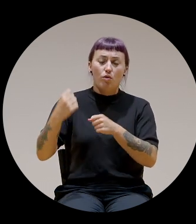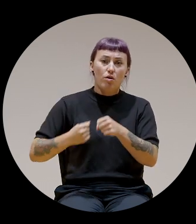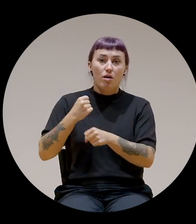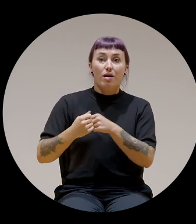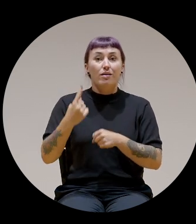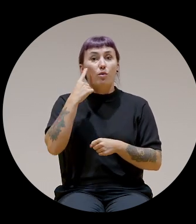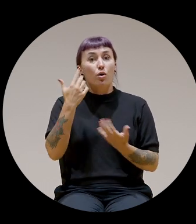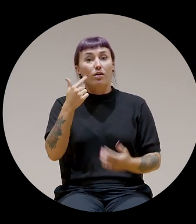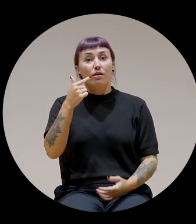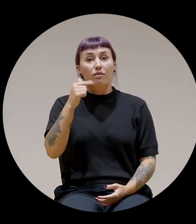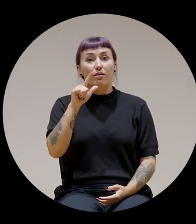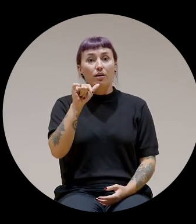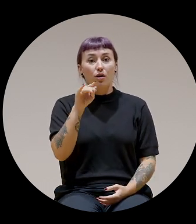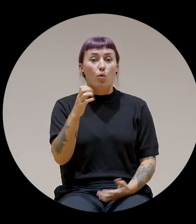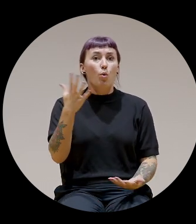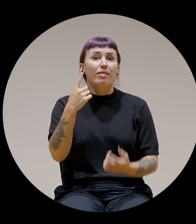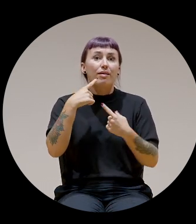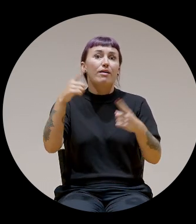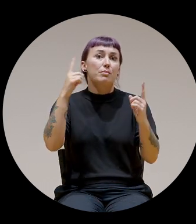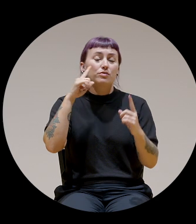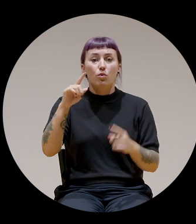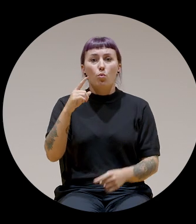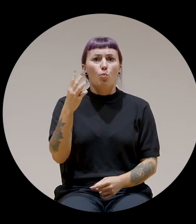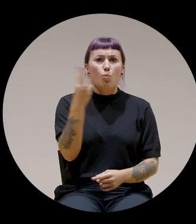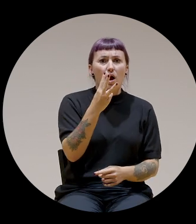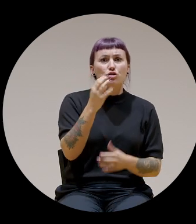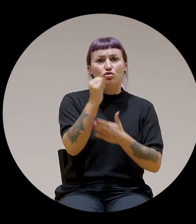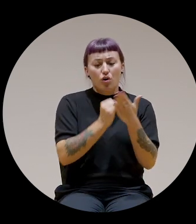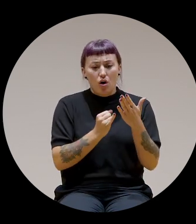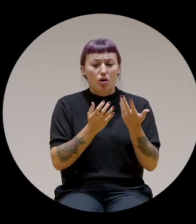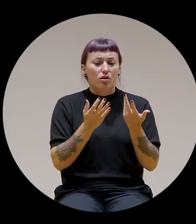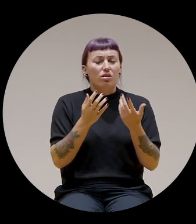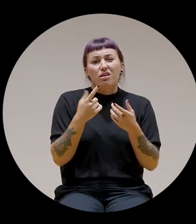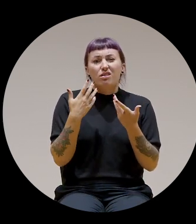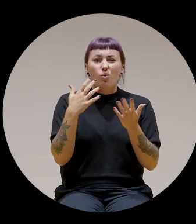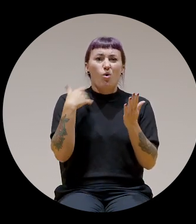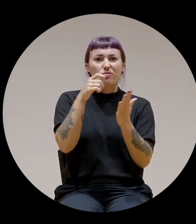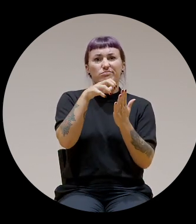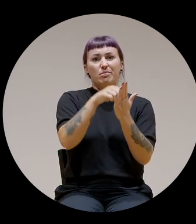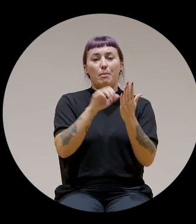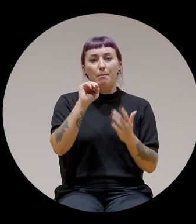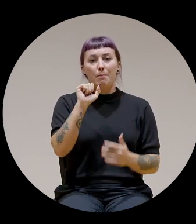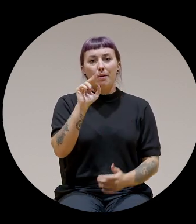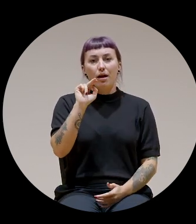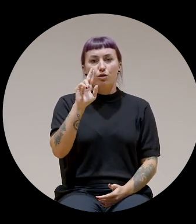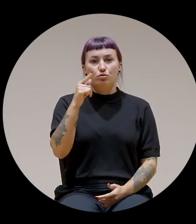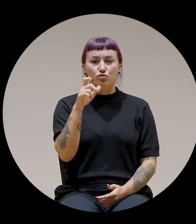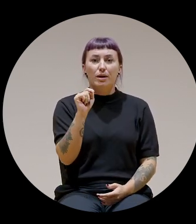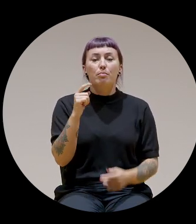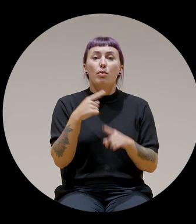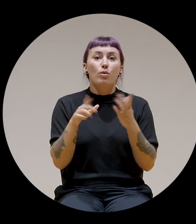of Gilcrease? What are they famous for? They would say Western art or manuscripts or something. So we didn't want to entirely ignore